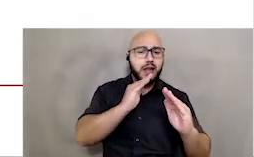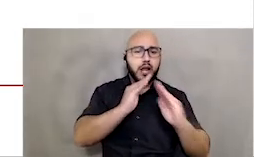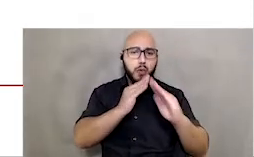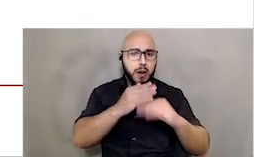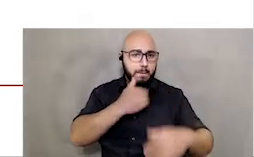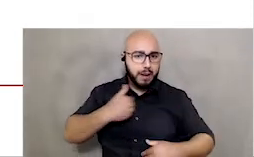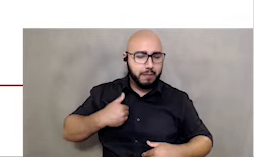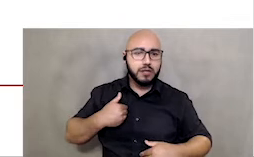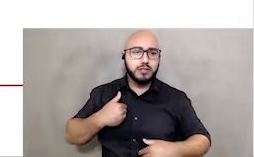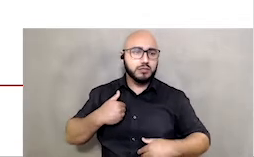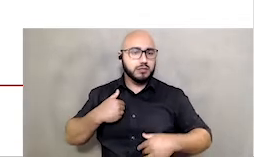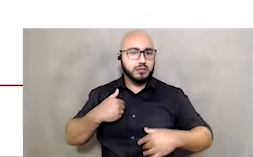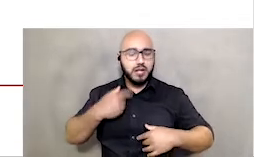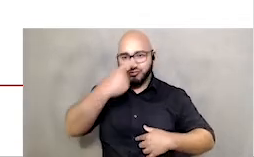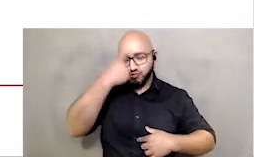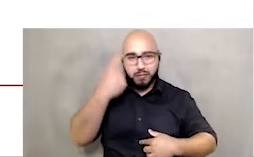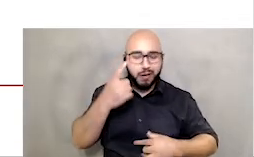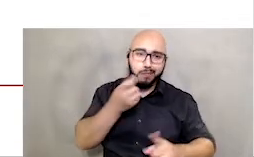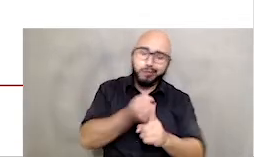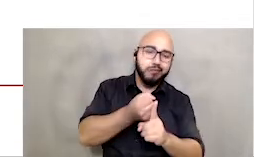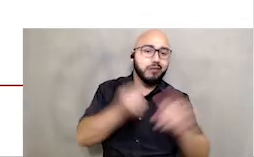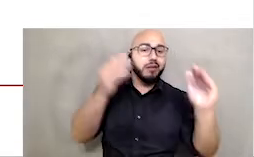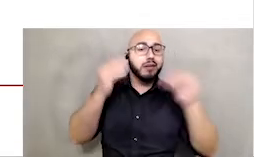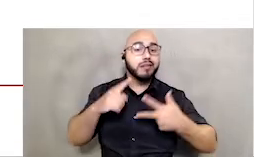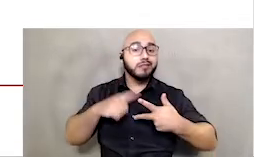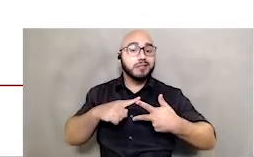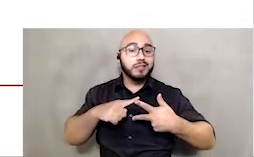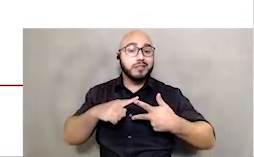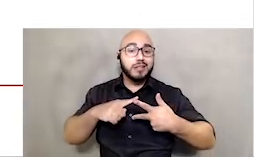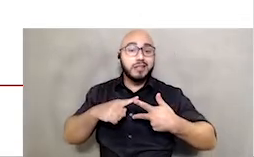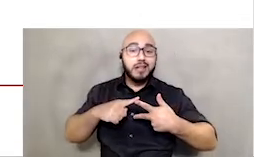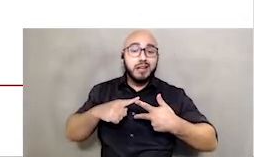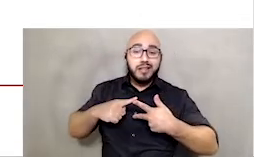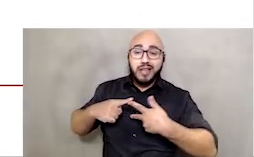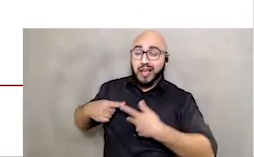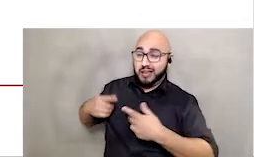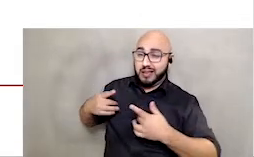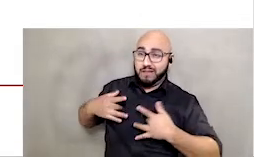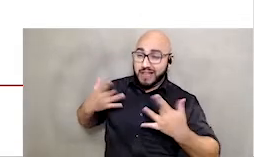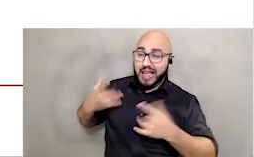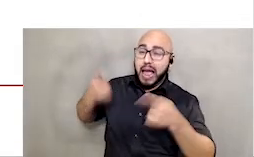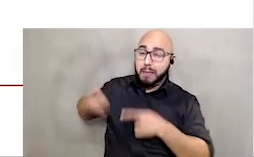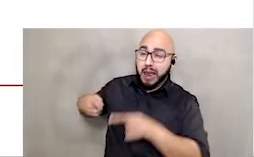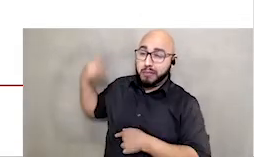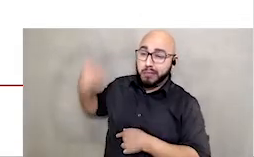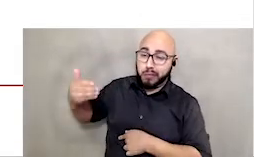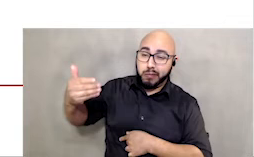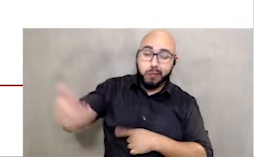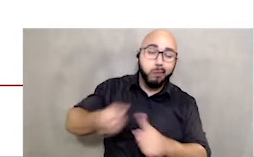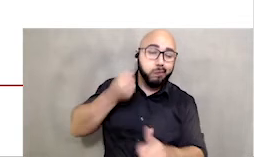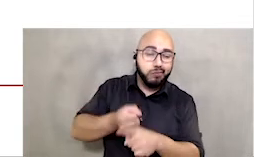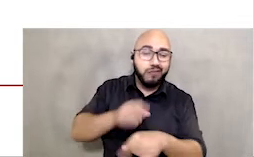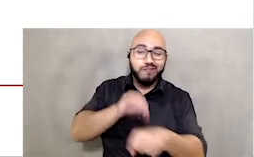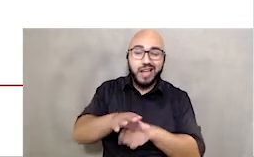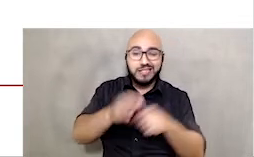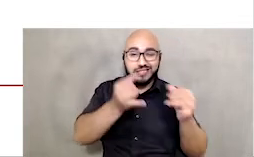cumulative exposure of traumatic events that affects an individual. And intergenerational trauma occurs when trauma